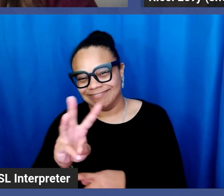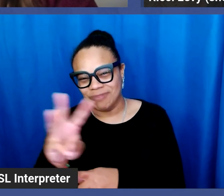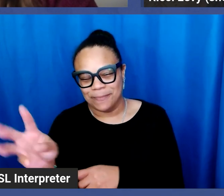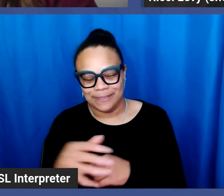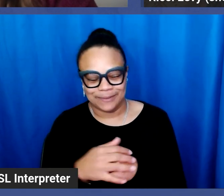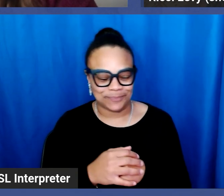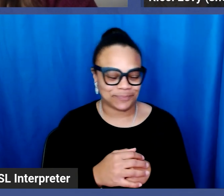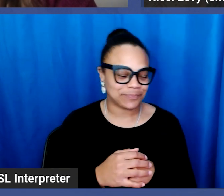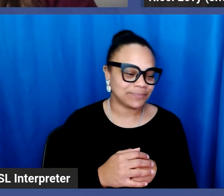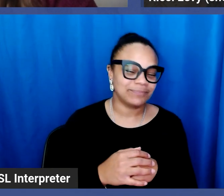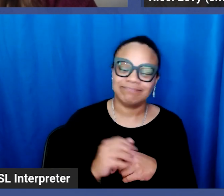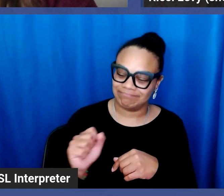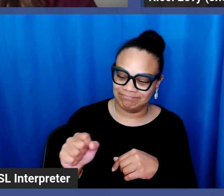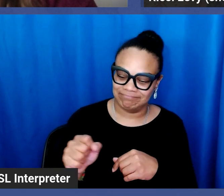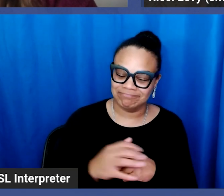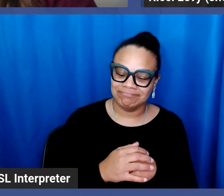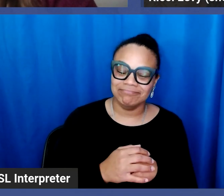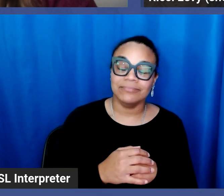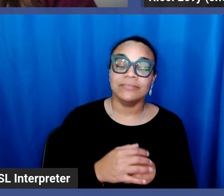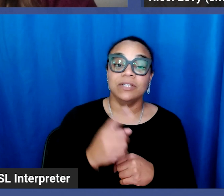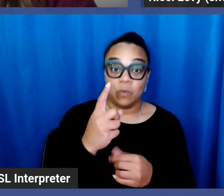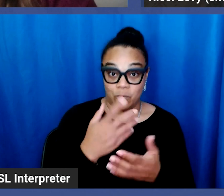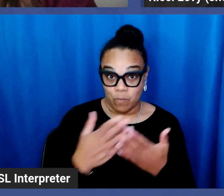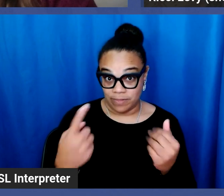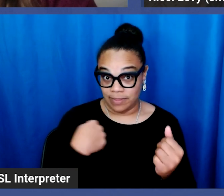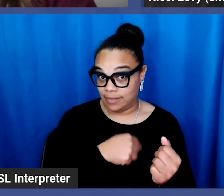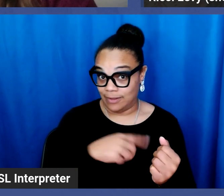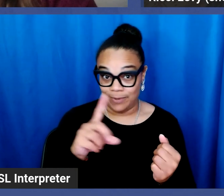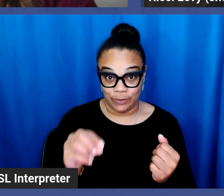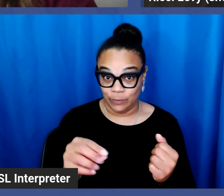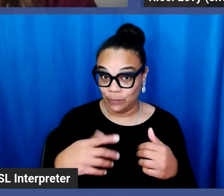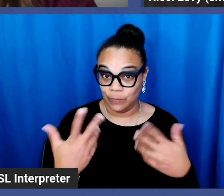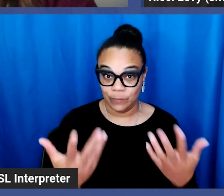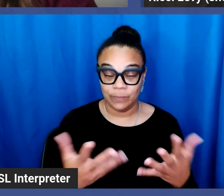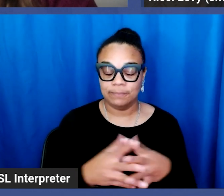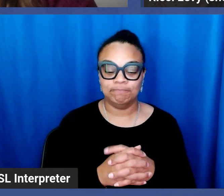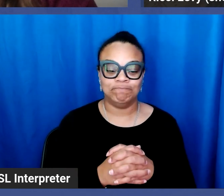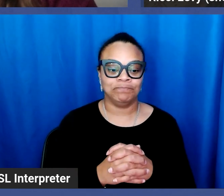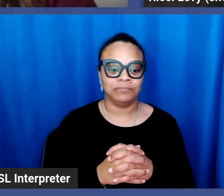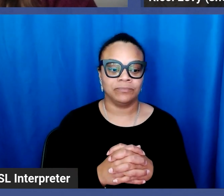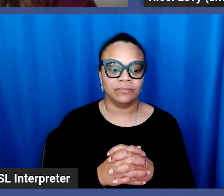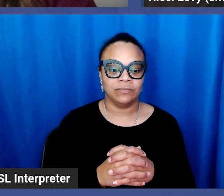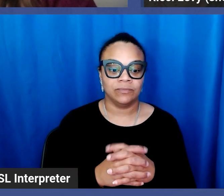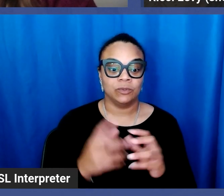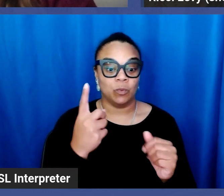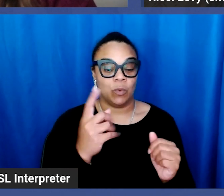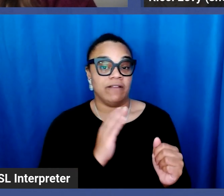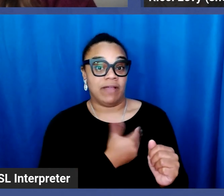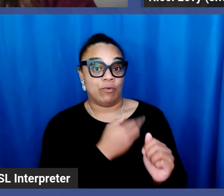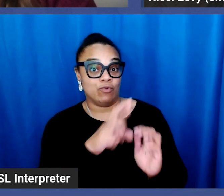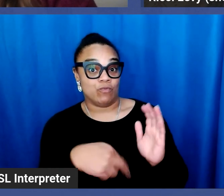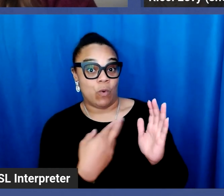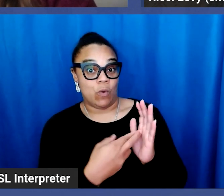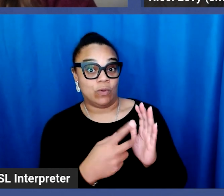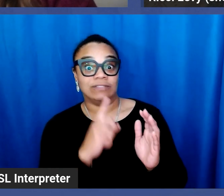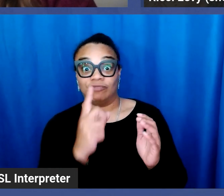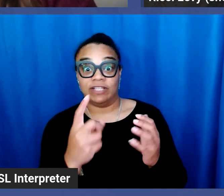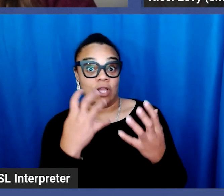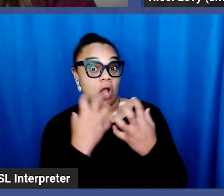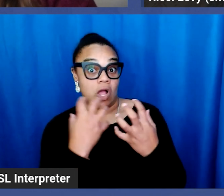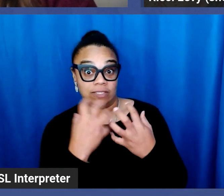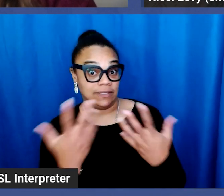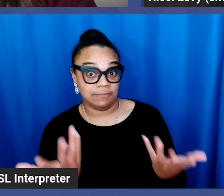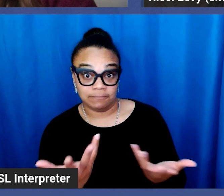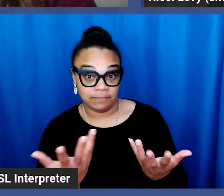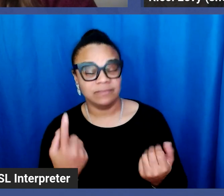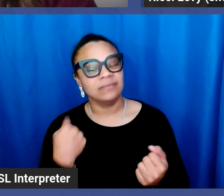One of the things that we do, and one of the roles that I think are really awesome for us, is that we're